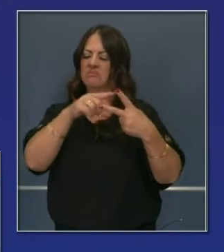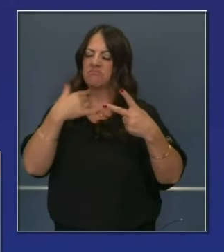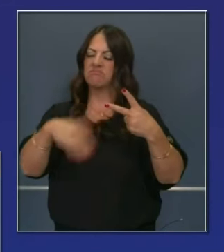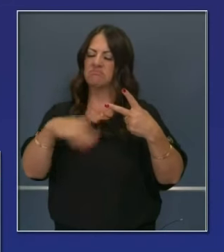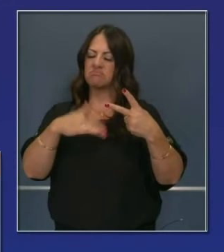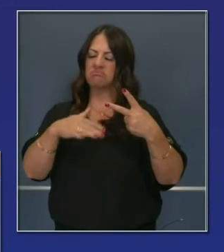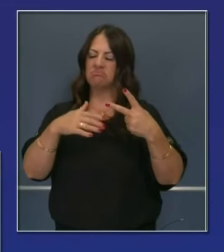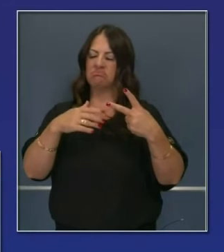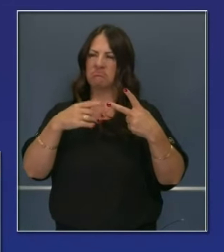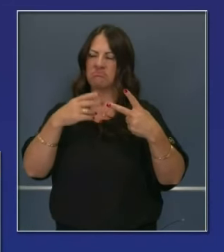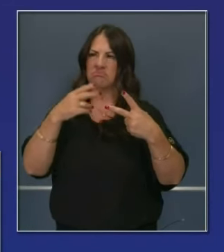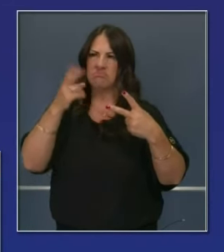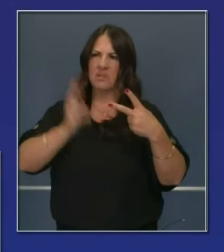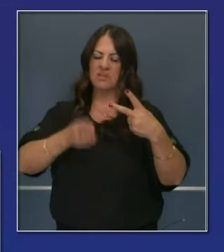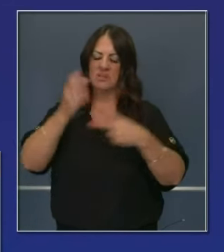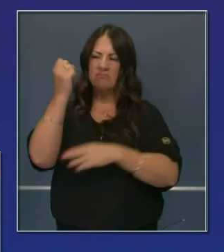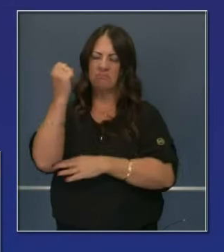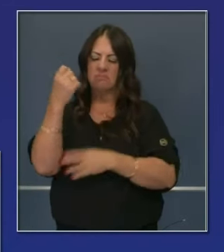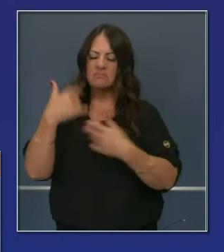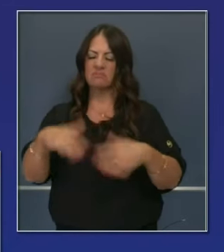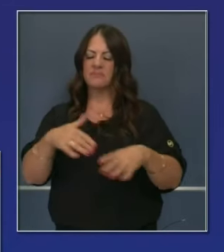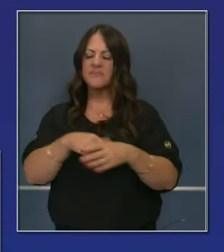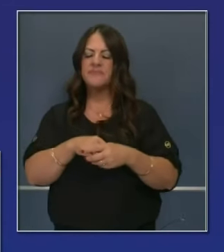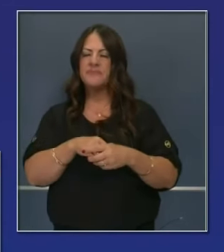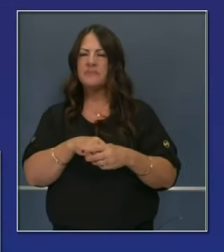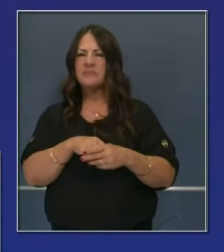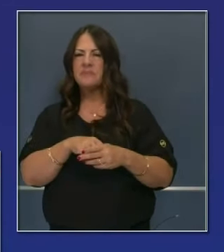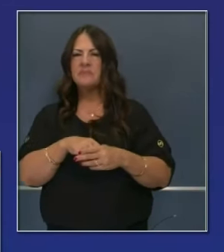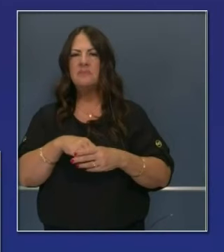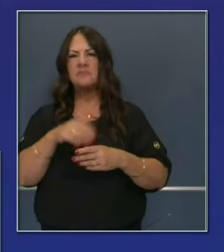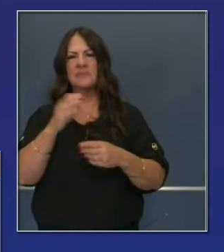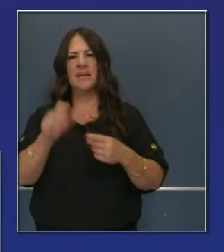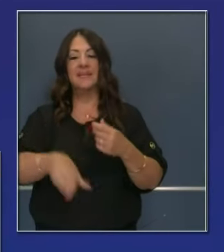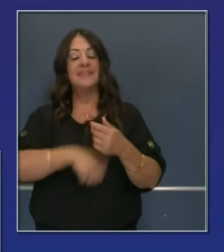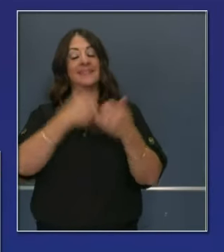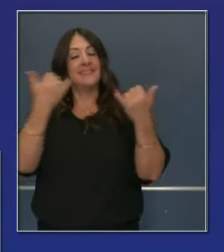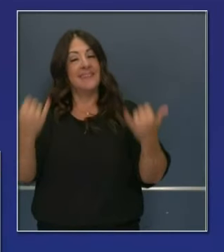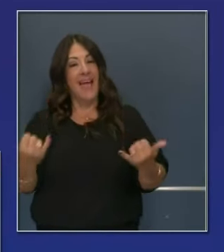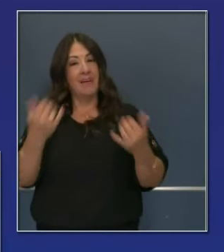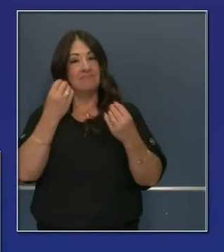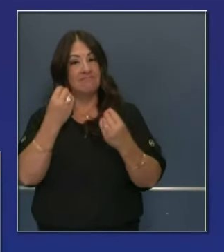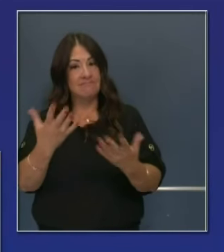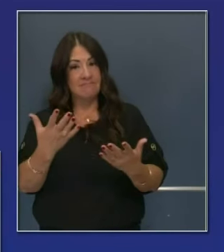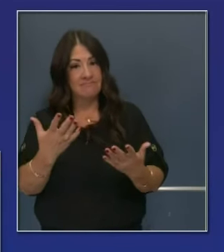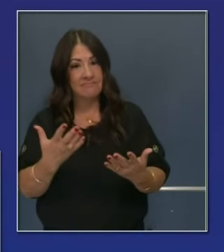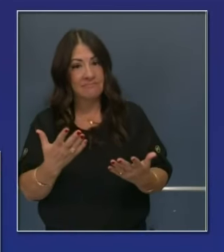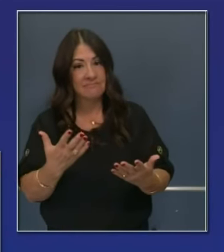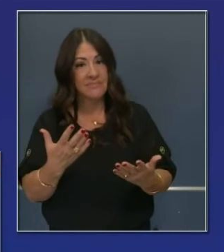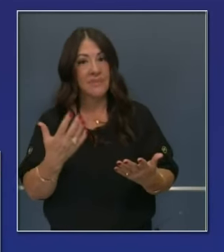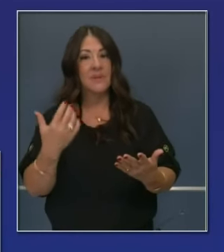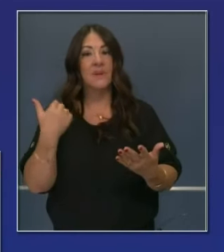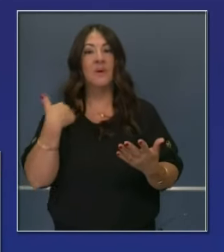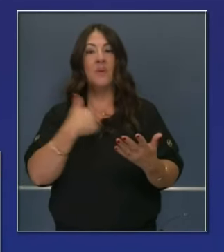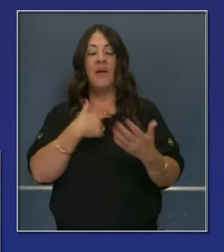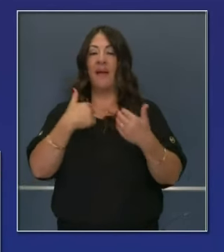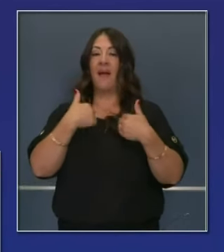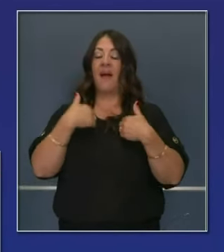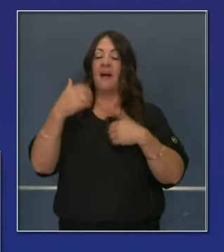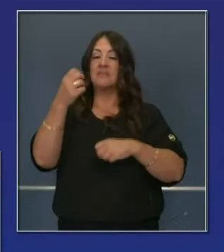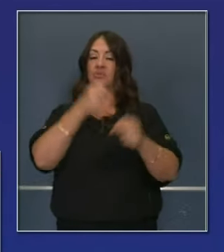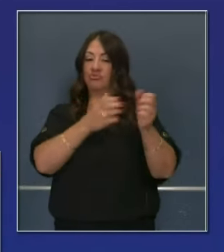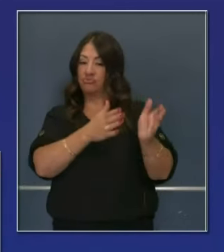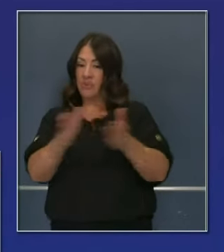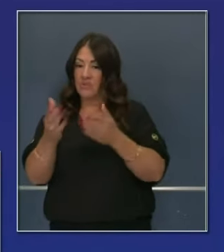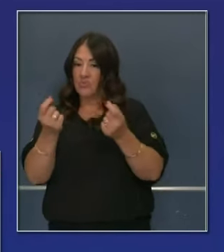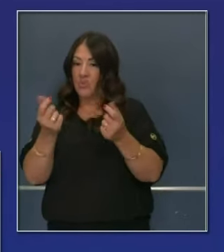in the state of California. Speaking of iconic, well, we have a unique strategy here in the state of California that's now